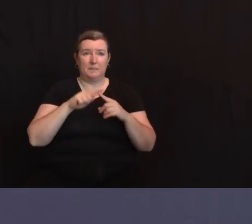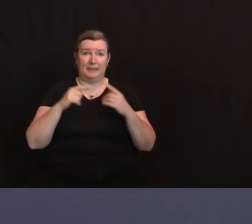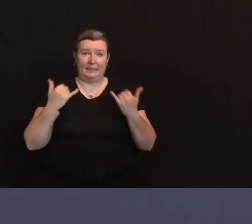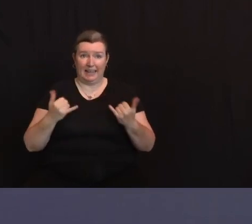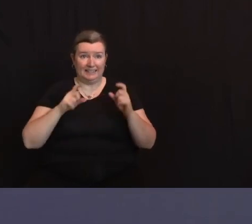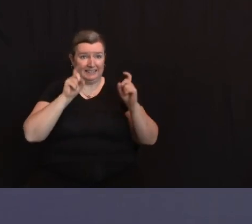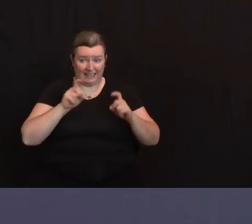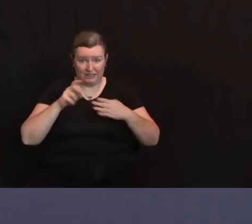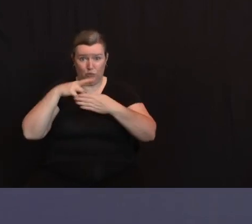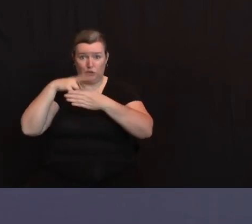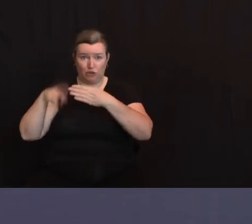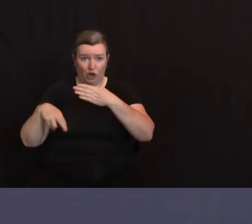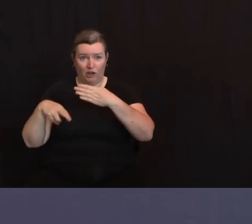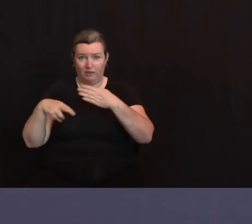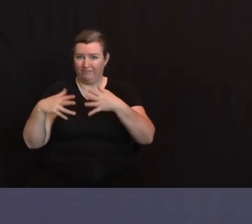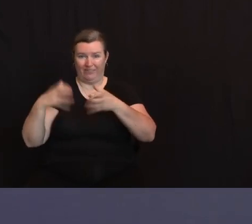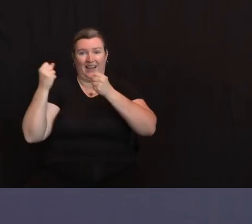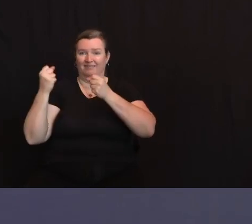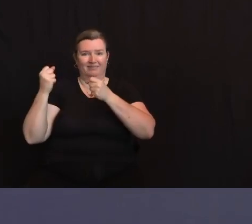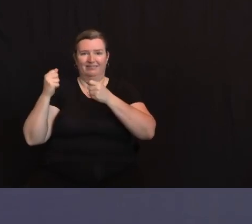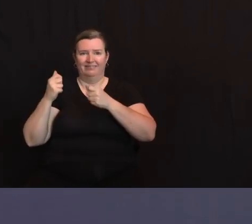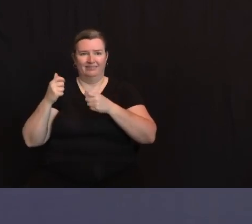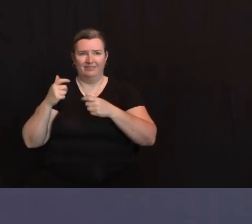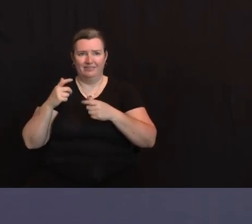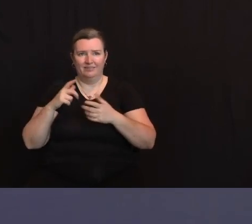And we're not immune to the national